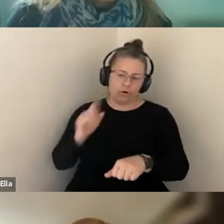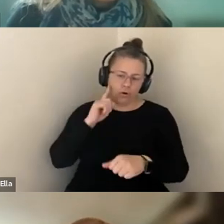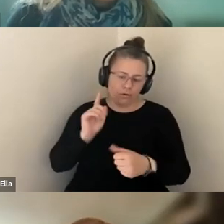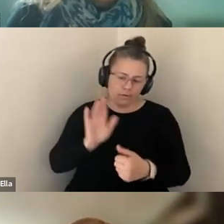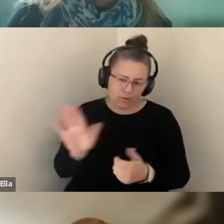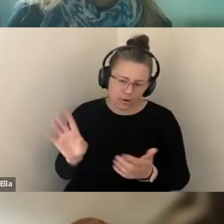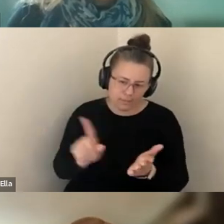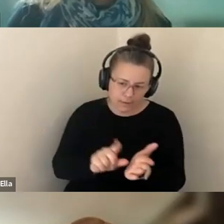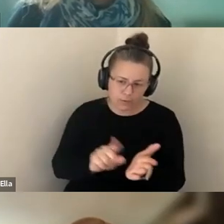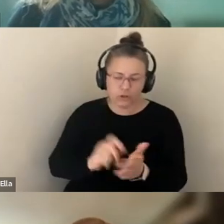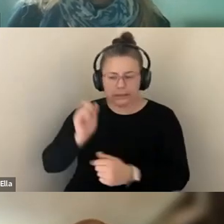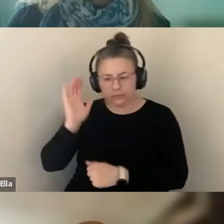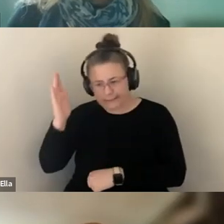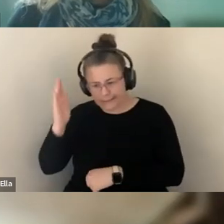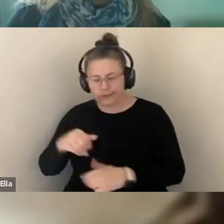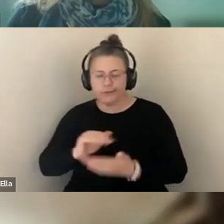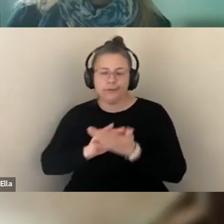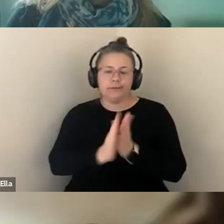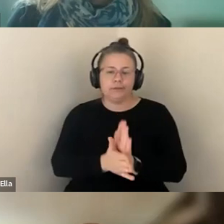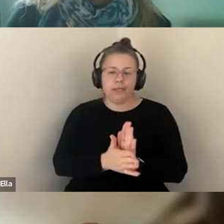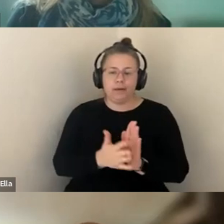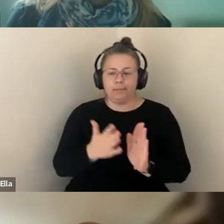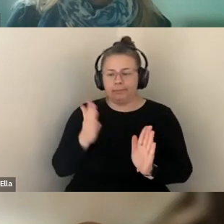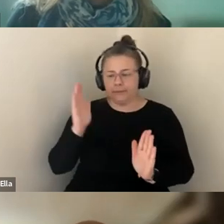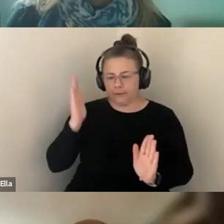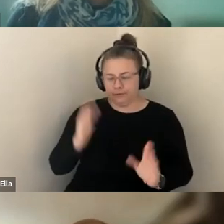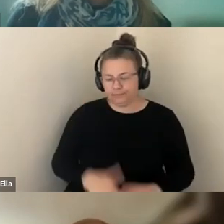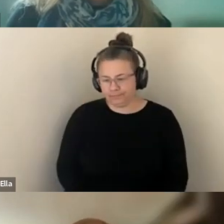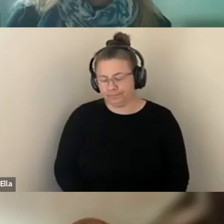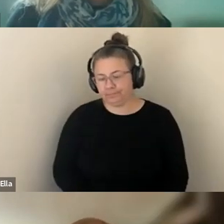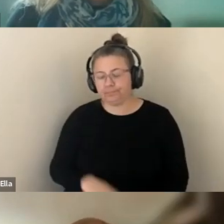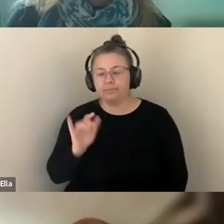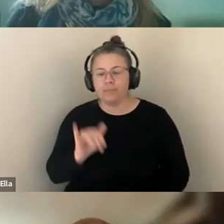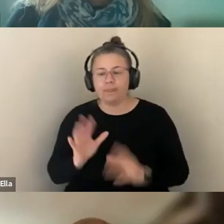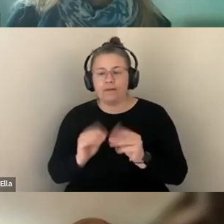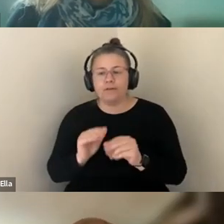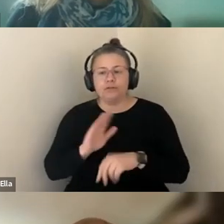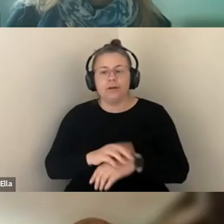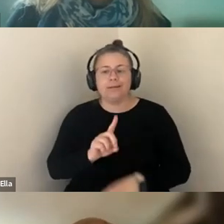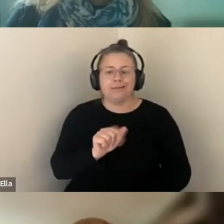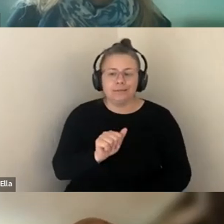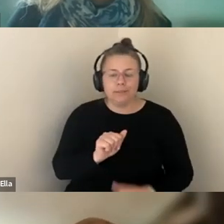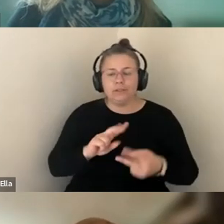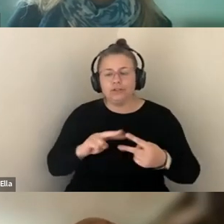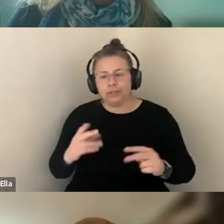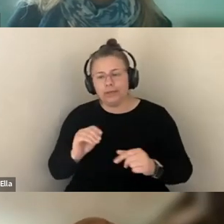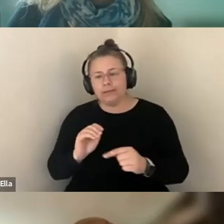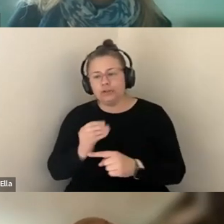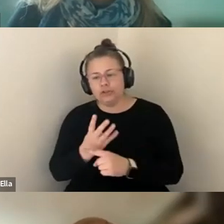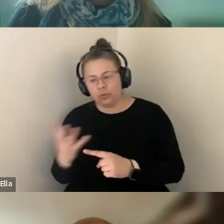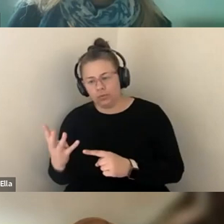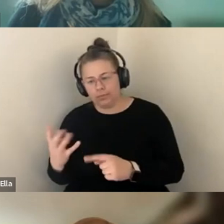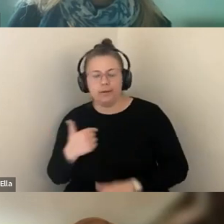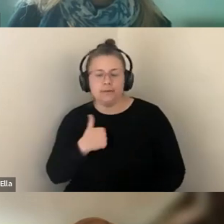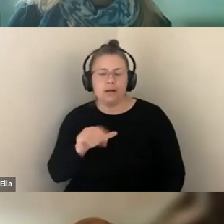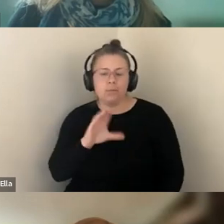one of our featured speakers. And this is a conference on disability genetics and genomics that I'm also co-chairing